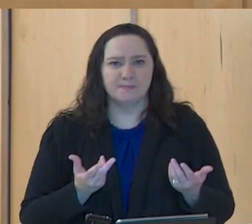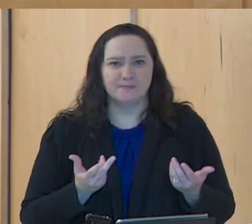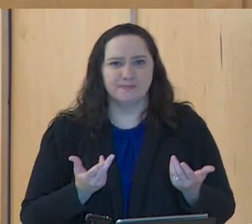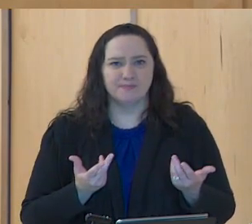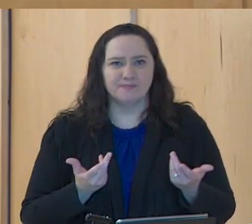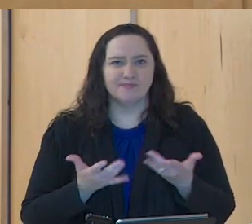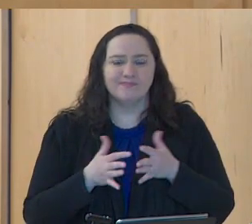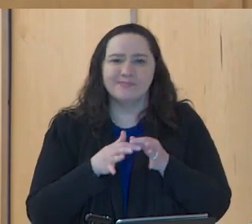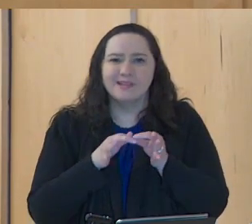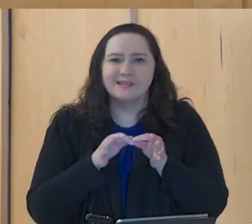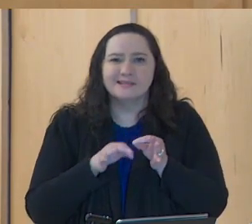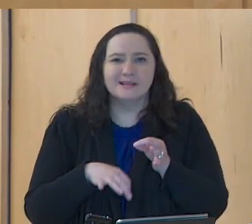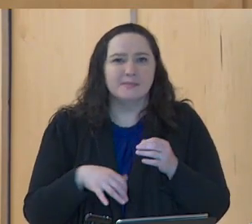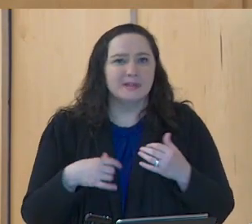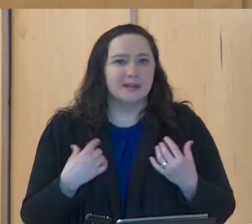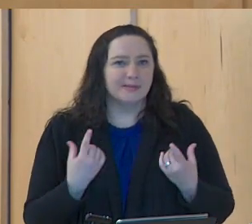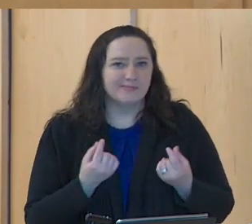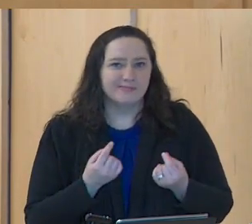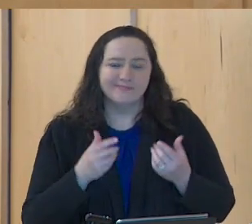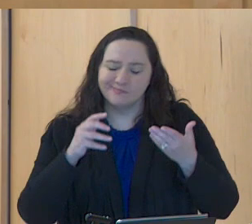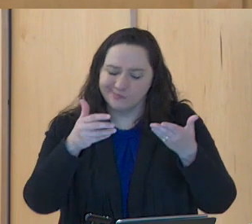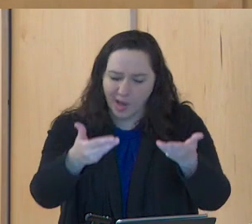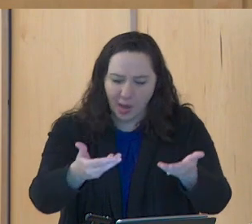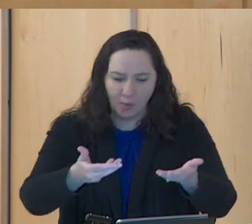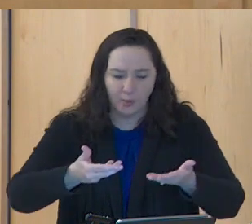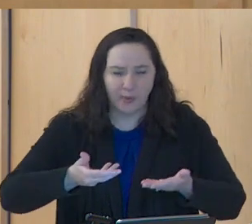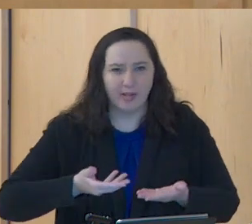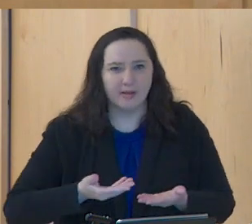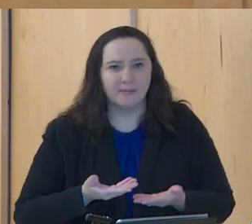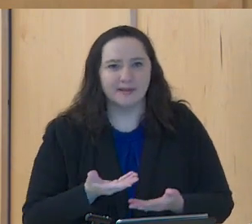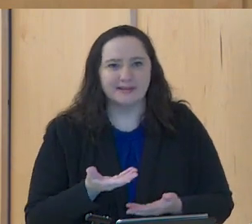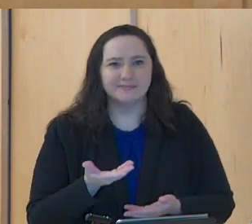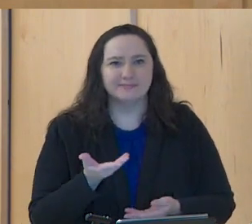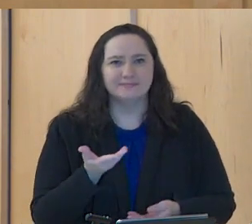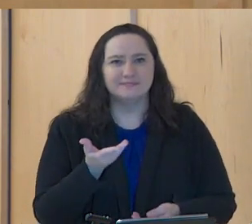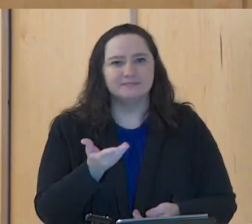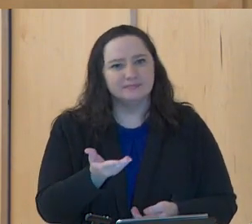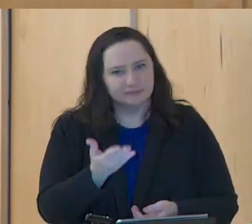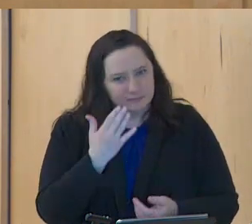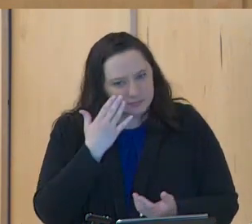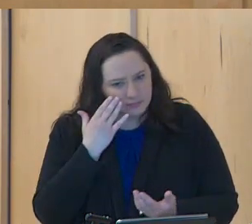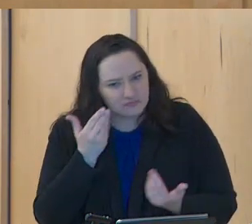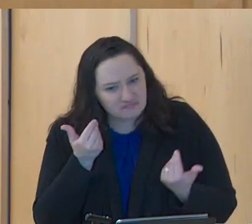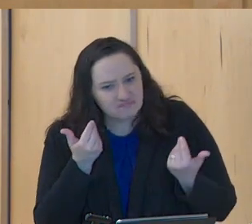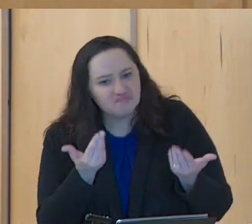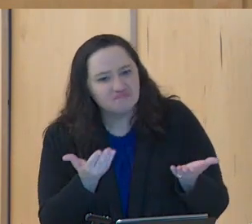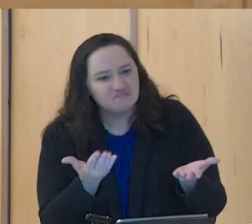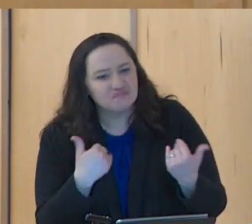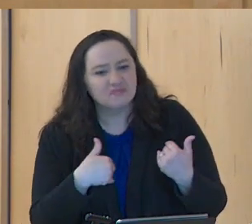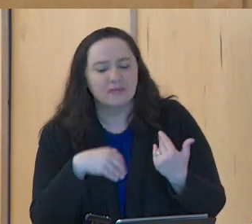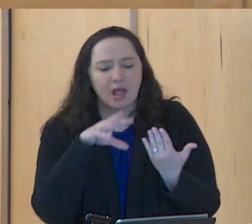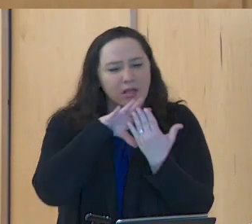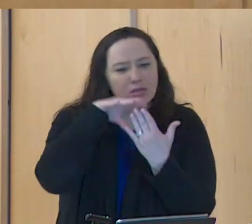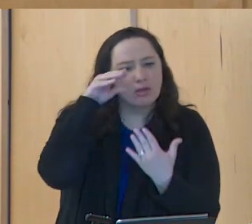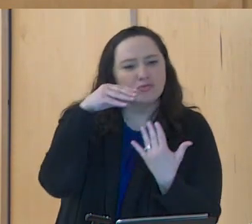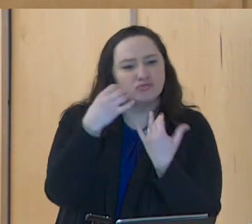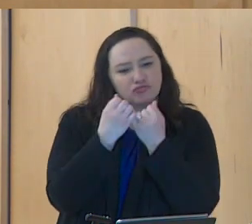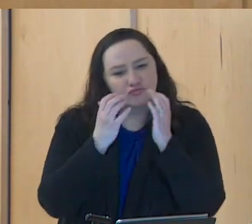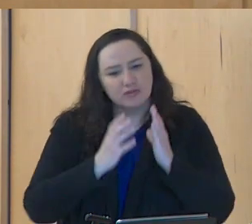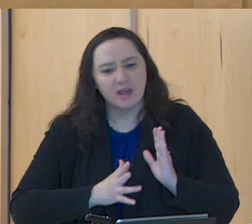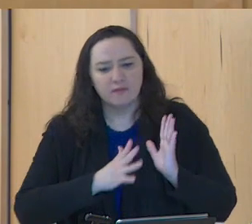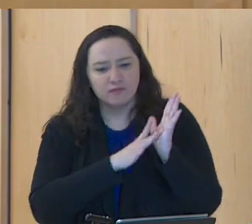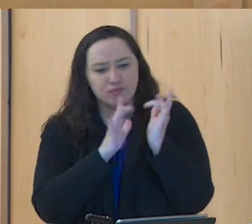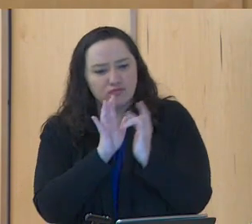Simply extending a welcoming hand. Why don't you come and learn about the Savior in a Bible